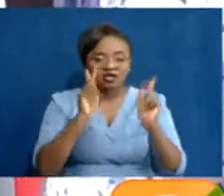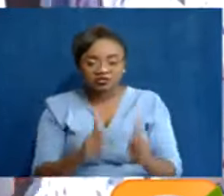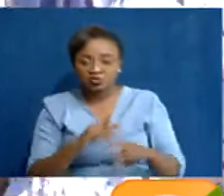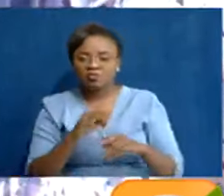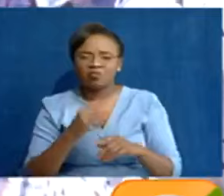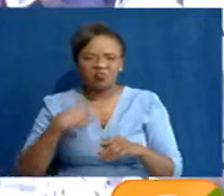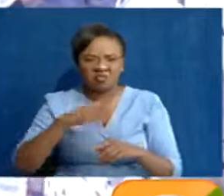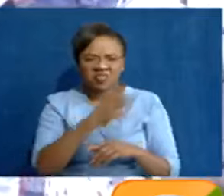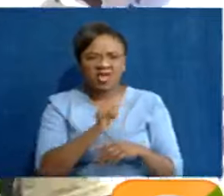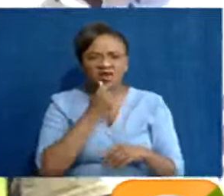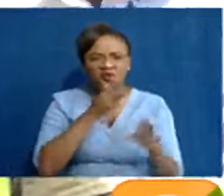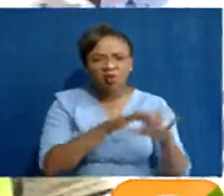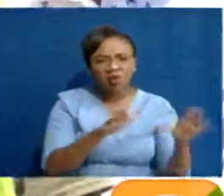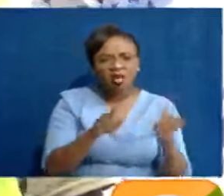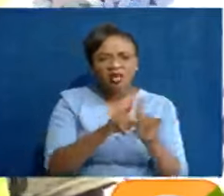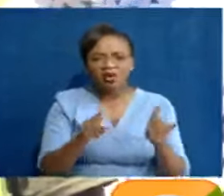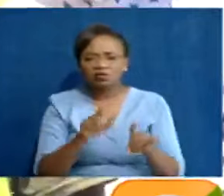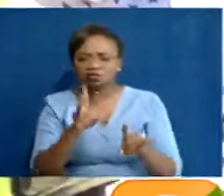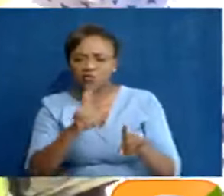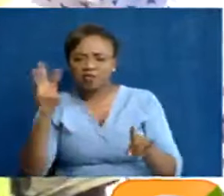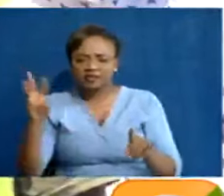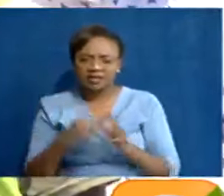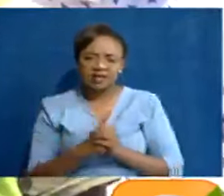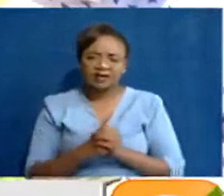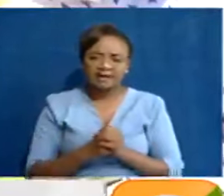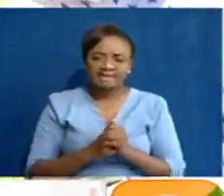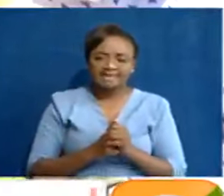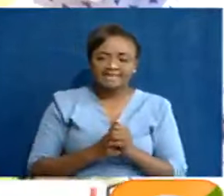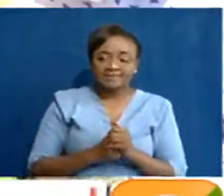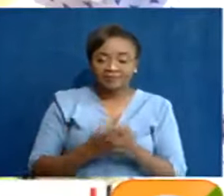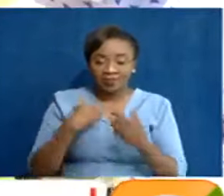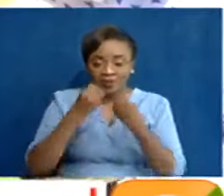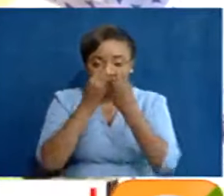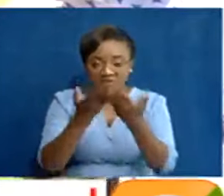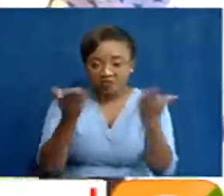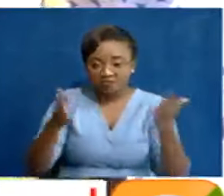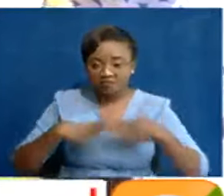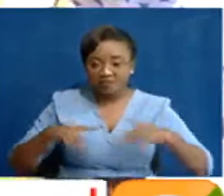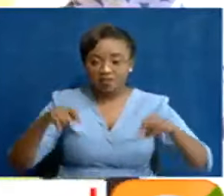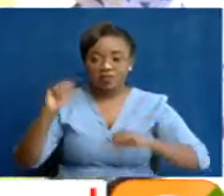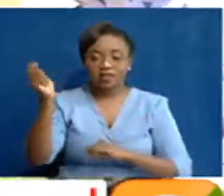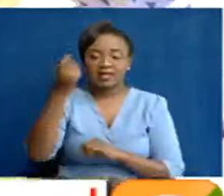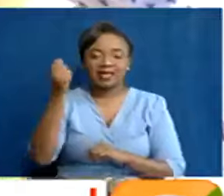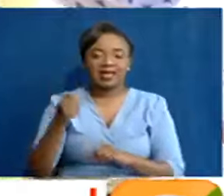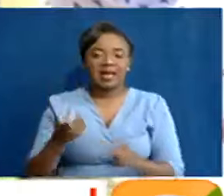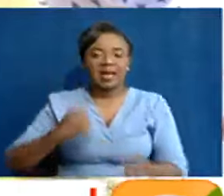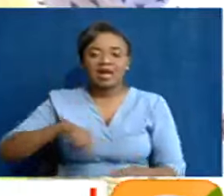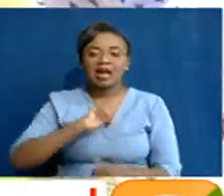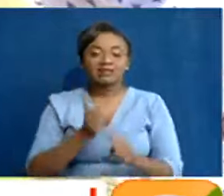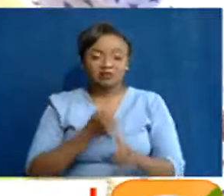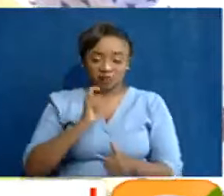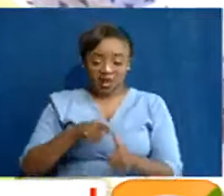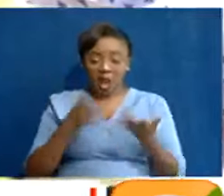for almost like 3-4 months. We want to assure our clients in Kenya, all the customers, all the people of Kenya, that Pepsi never went